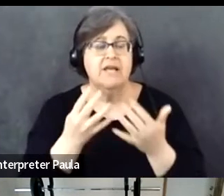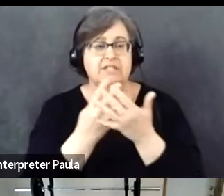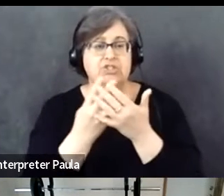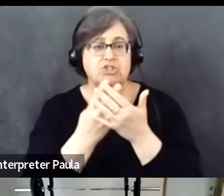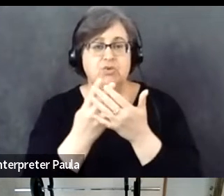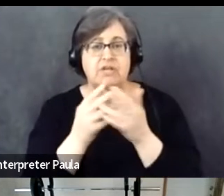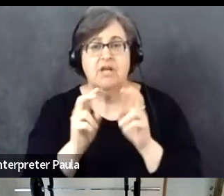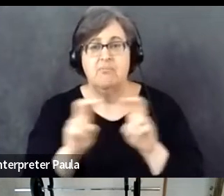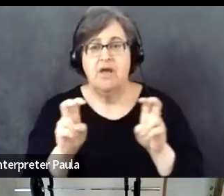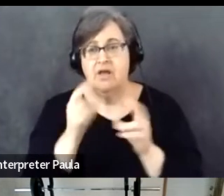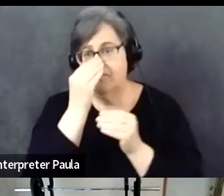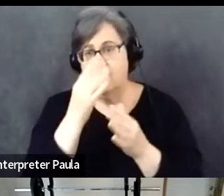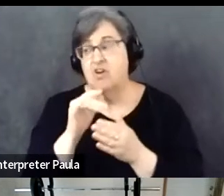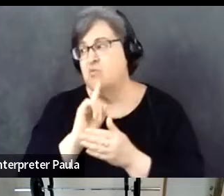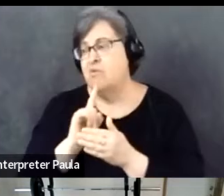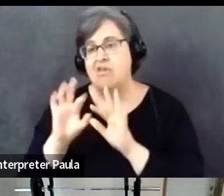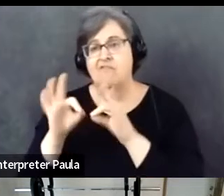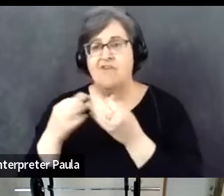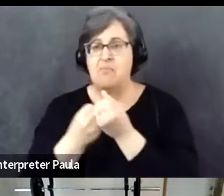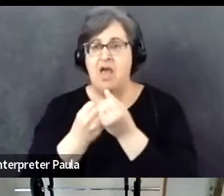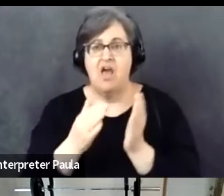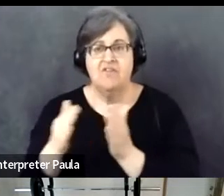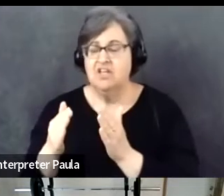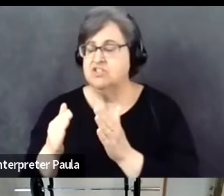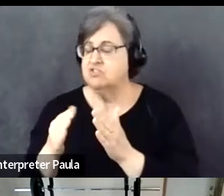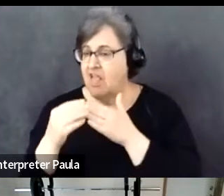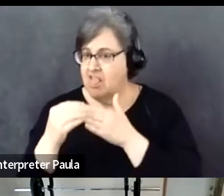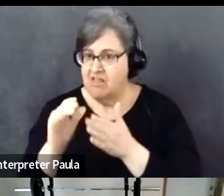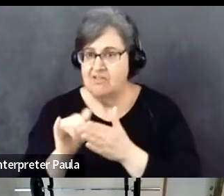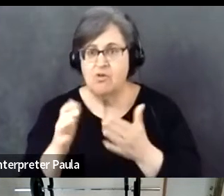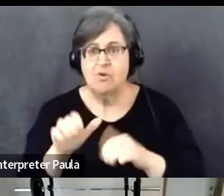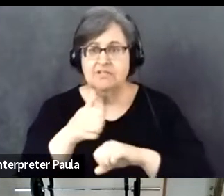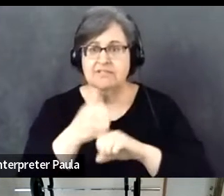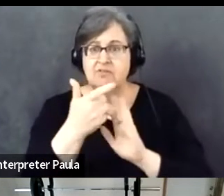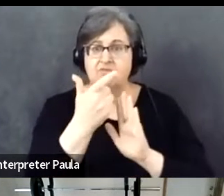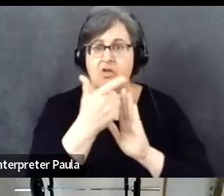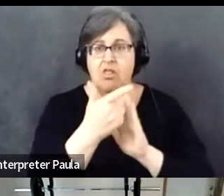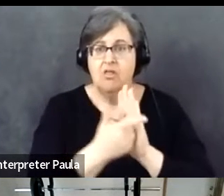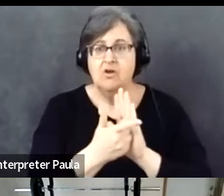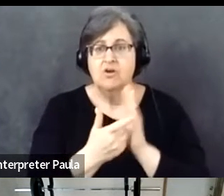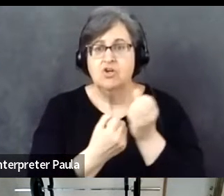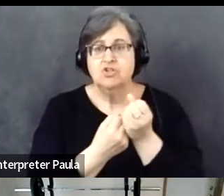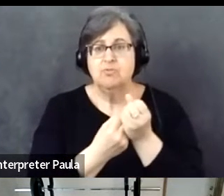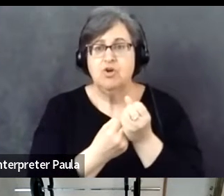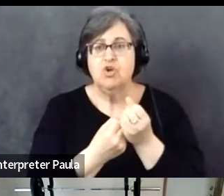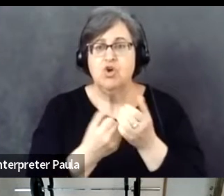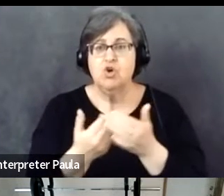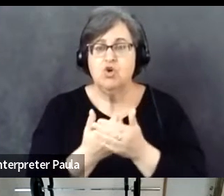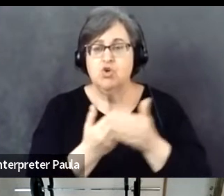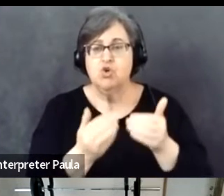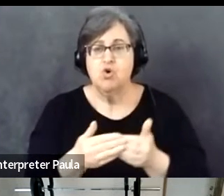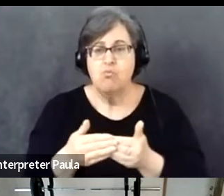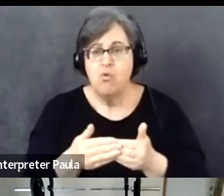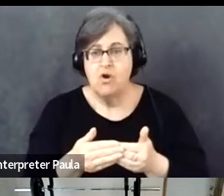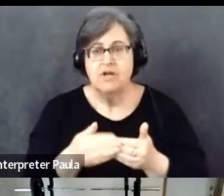family advocates that really wanted to put some legislation in place to support newborn screening so that they